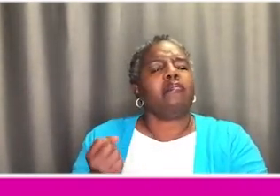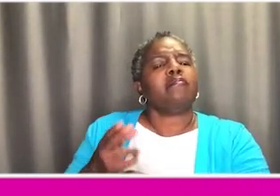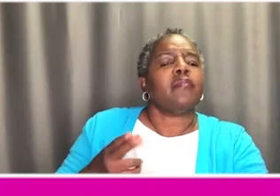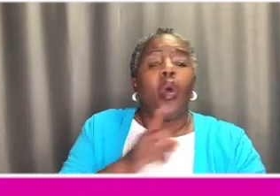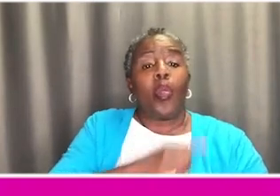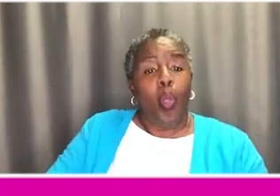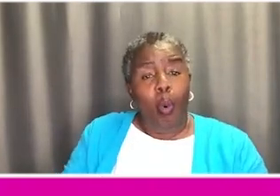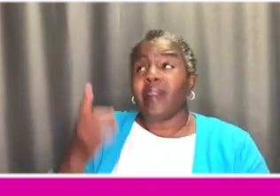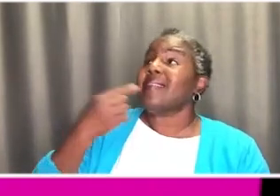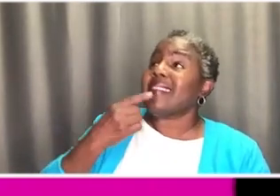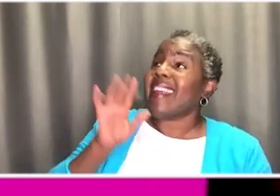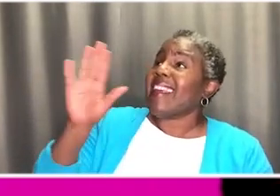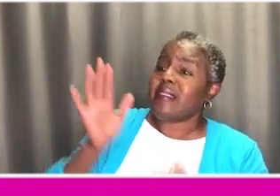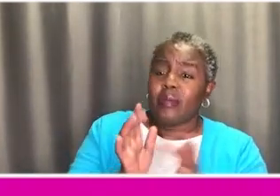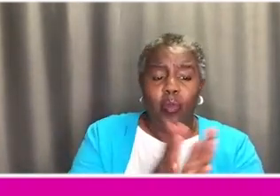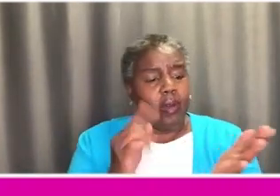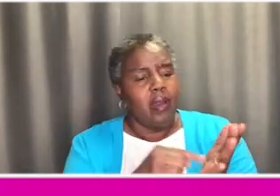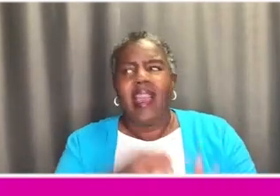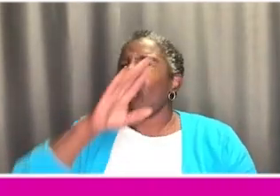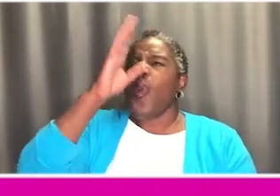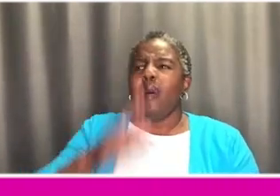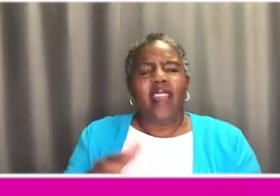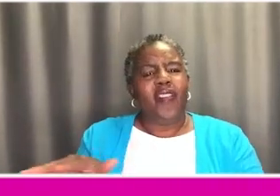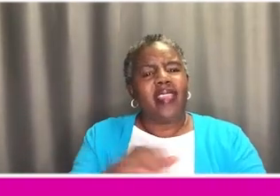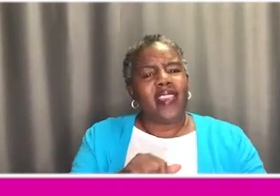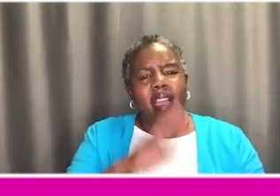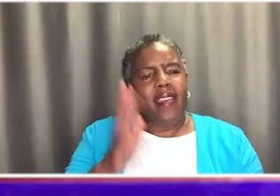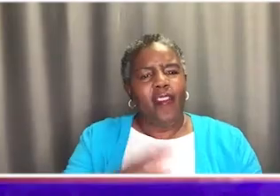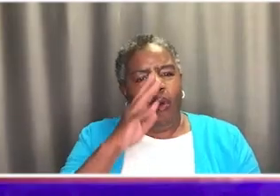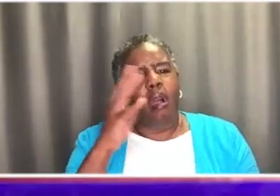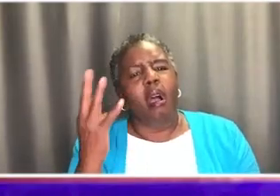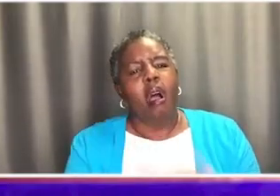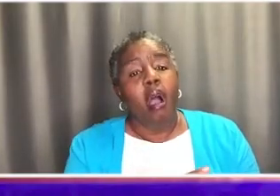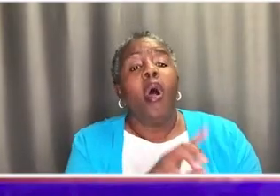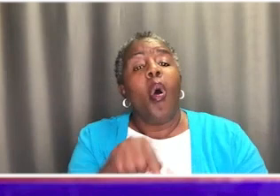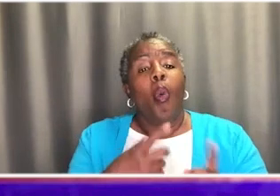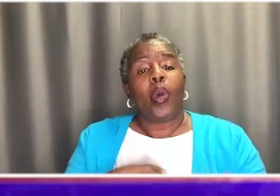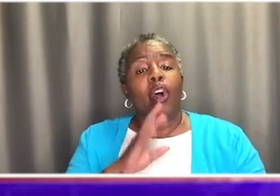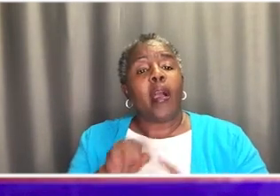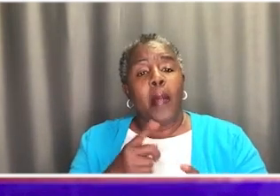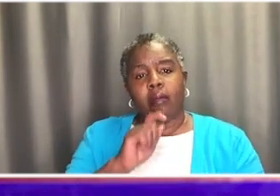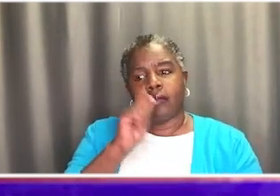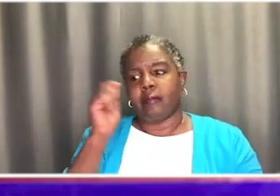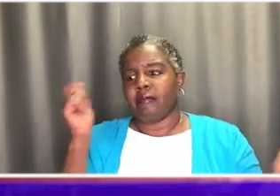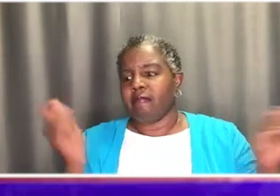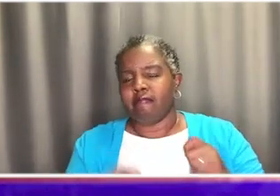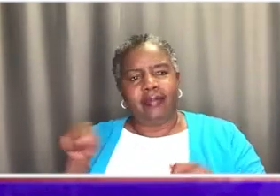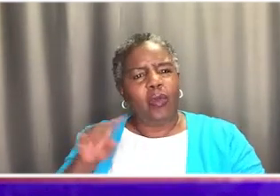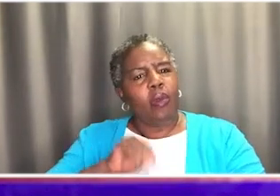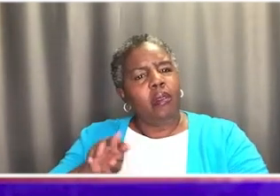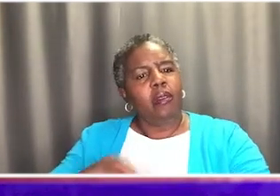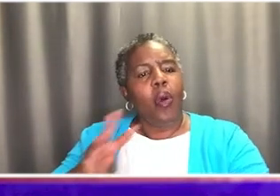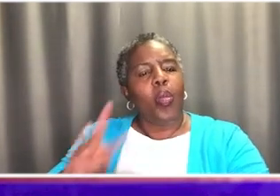Lord says in his word that he will never leave us or forsake us. When we talk about transforming the world, we